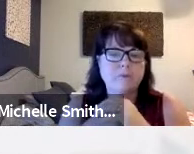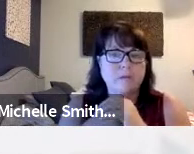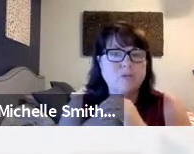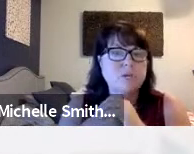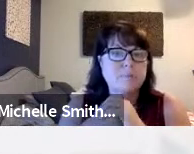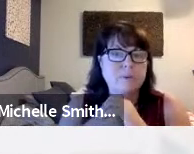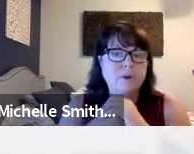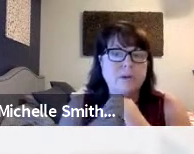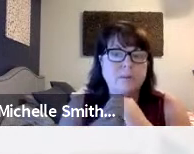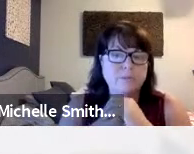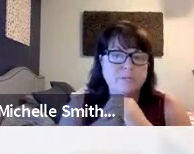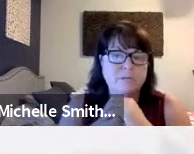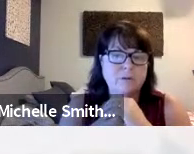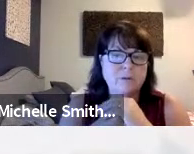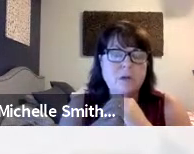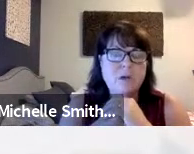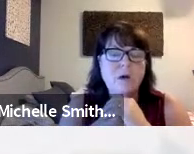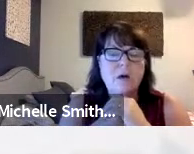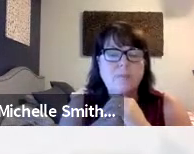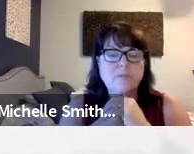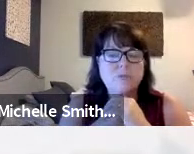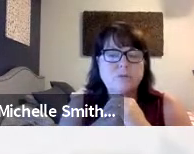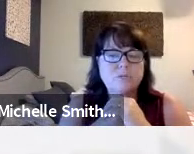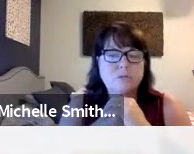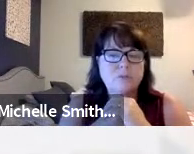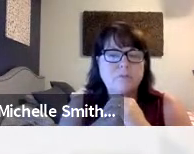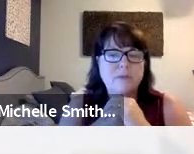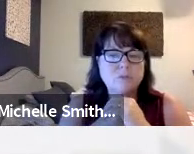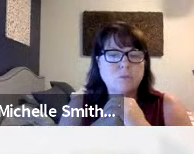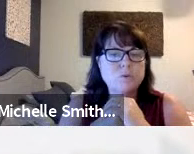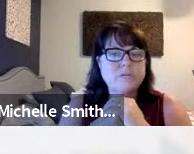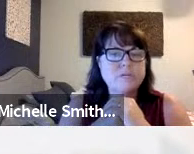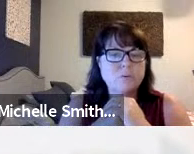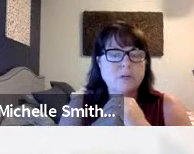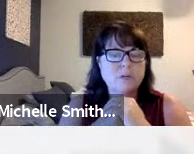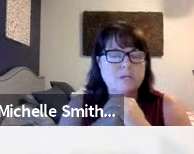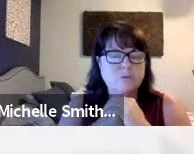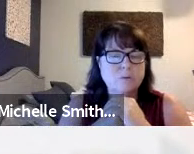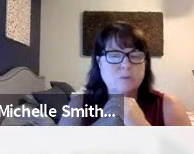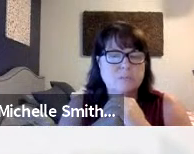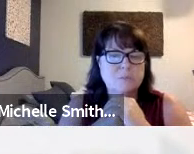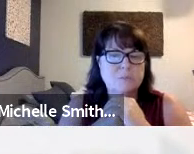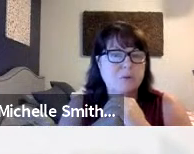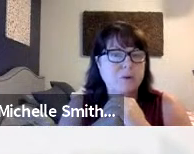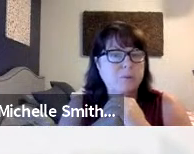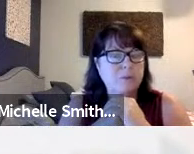ACOE, about the lunchtime period in particular. The